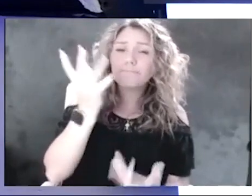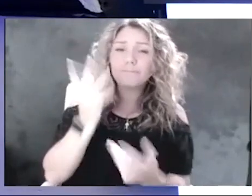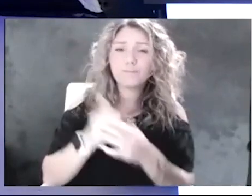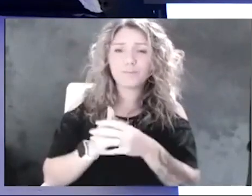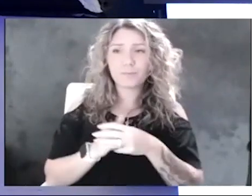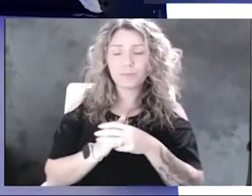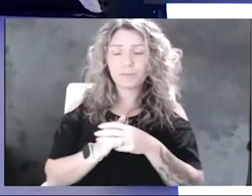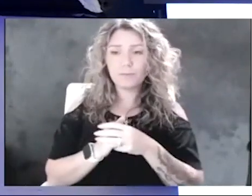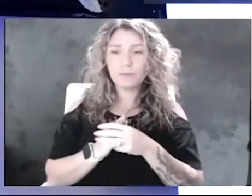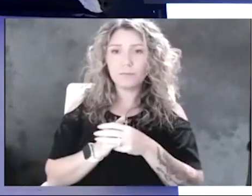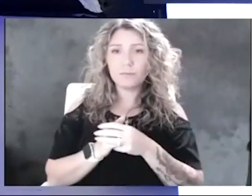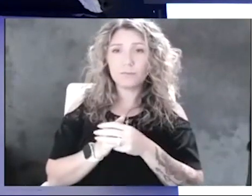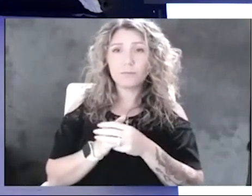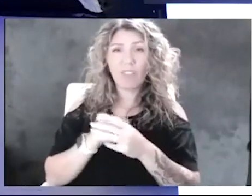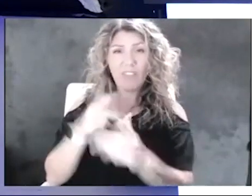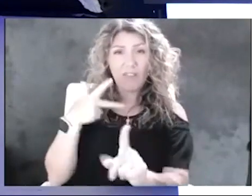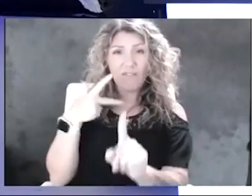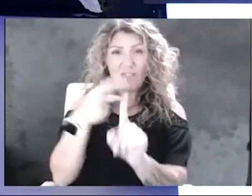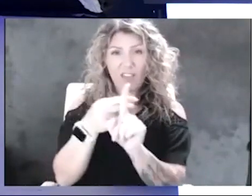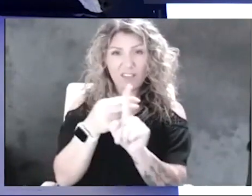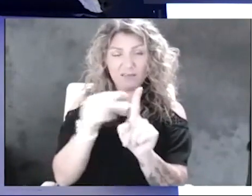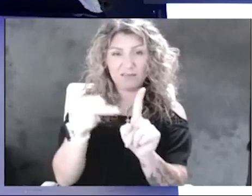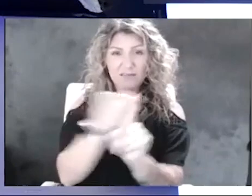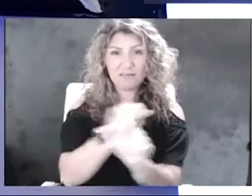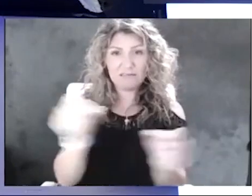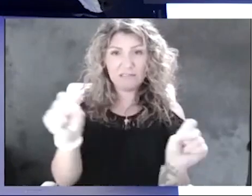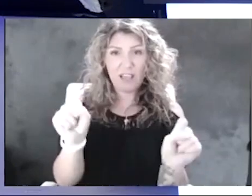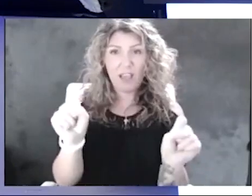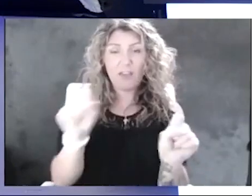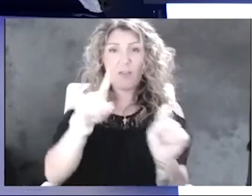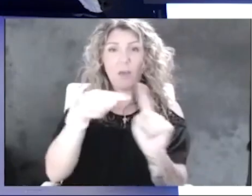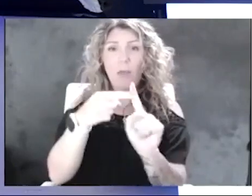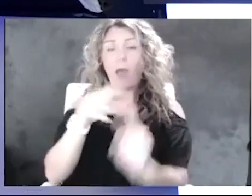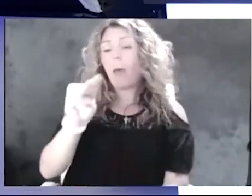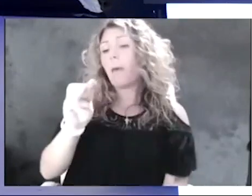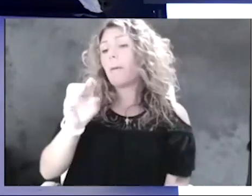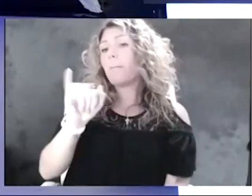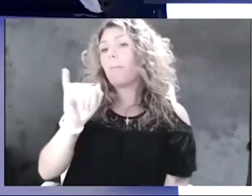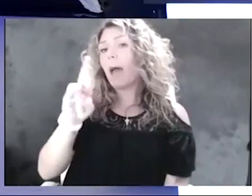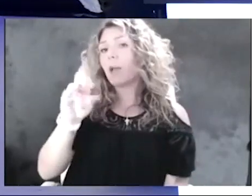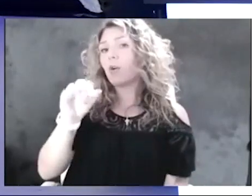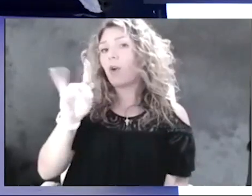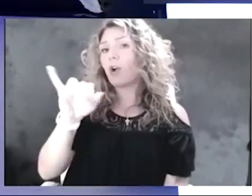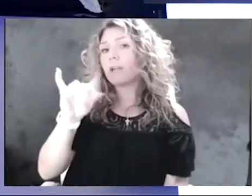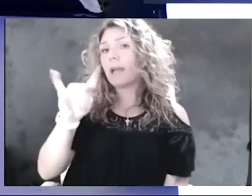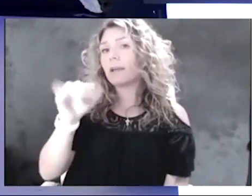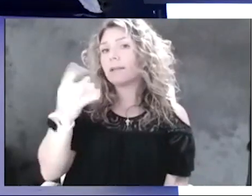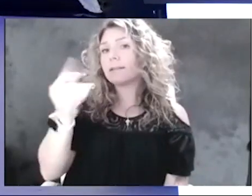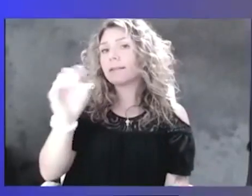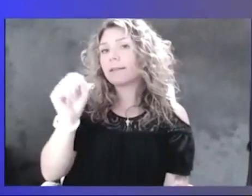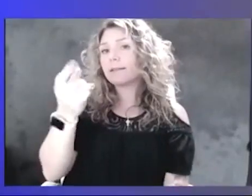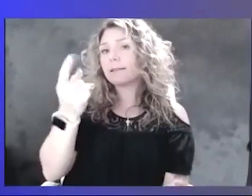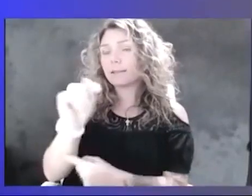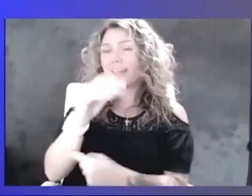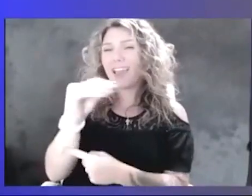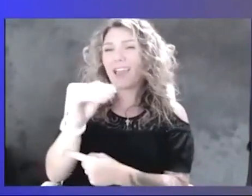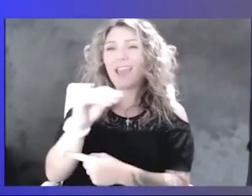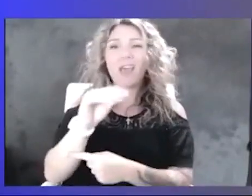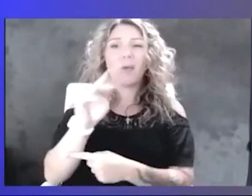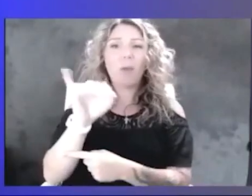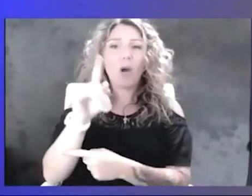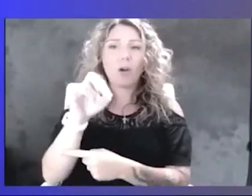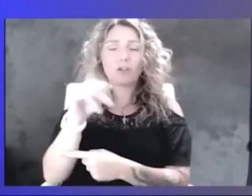be safe as long as from this question about myocarditis and pericarditis in young children? Yeah, so regarding the sort of